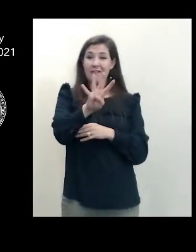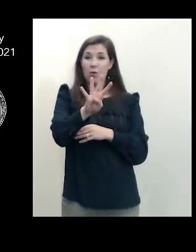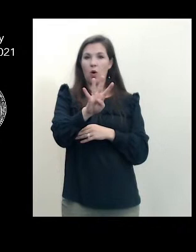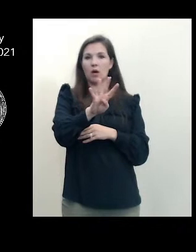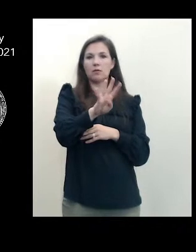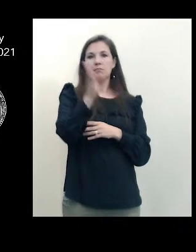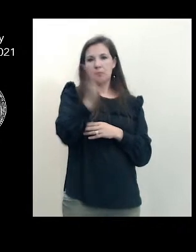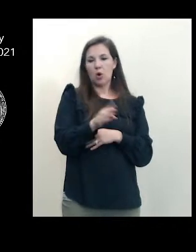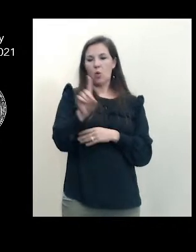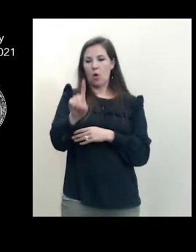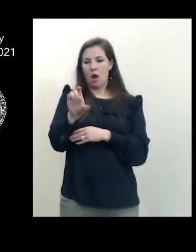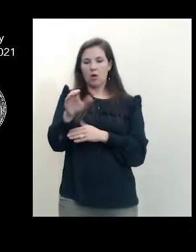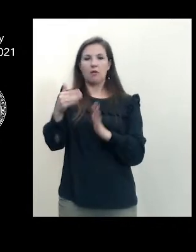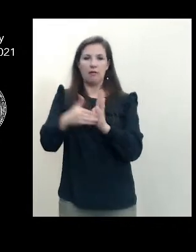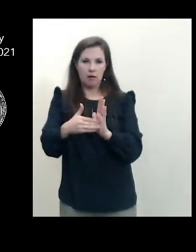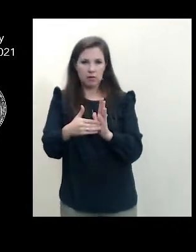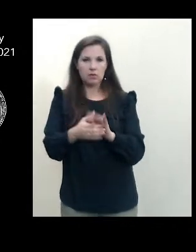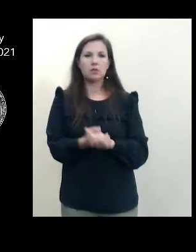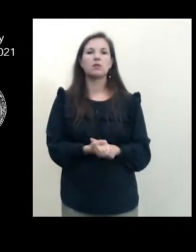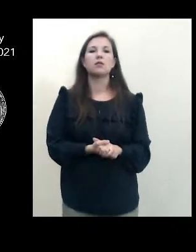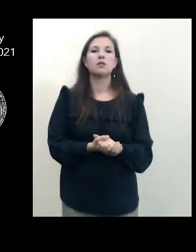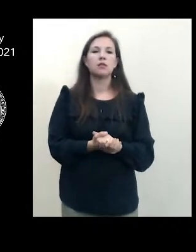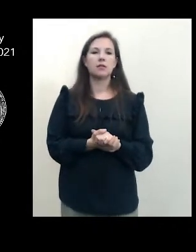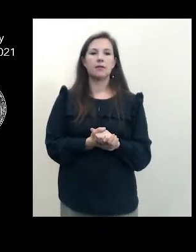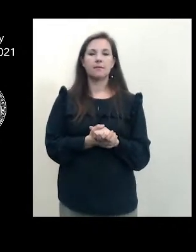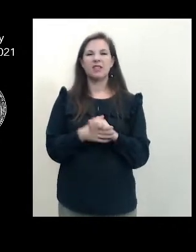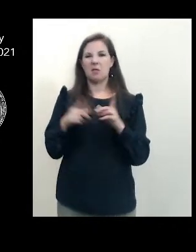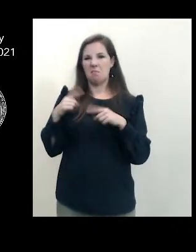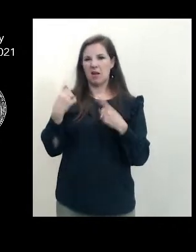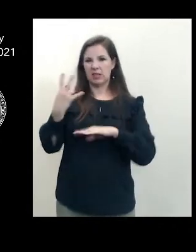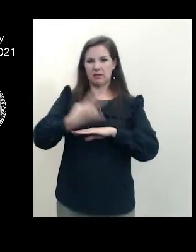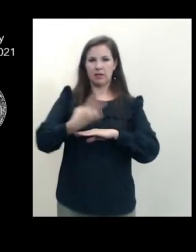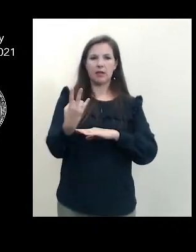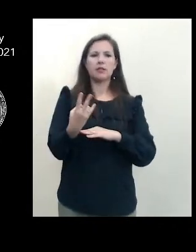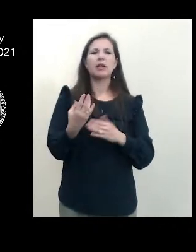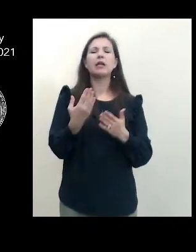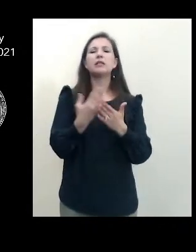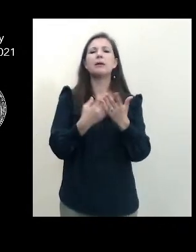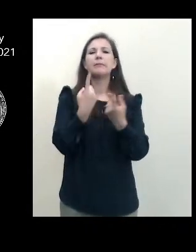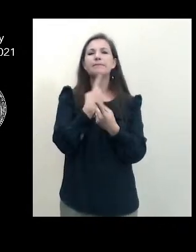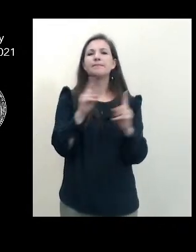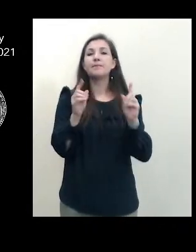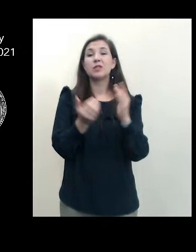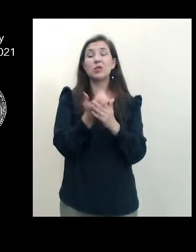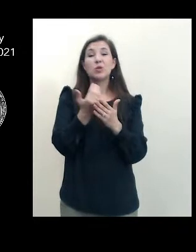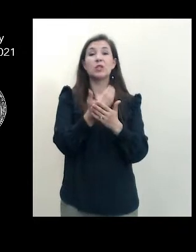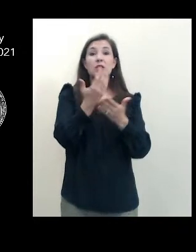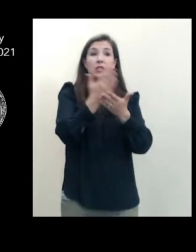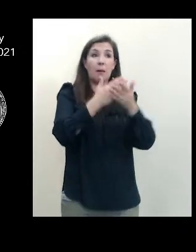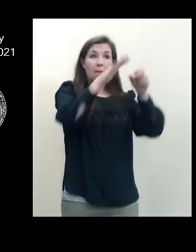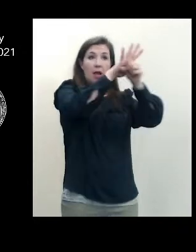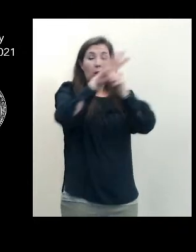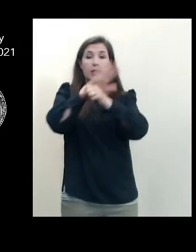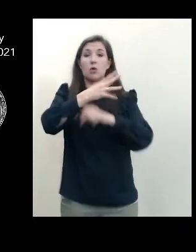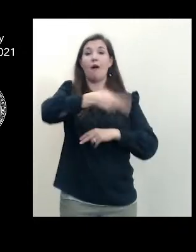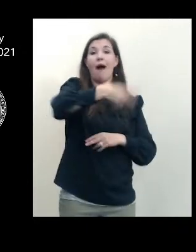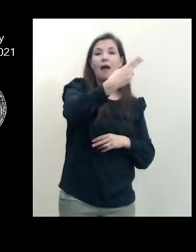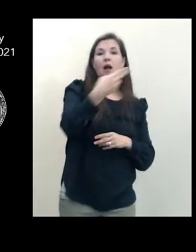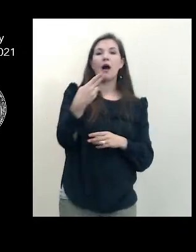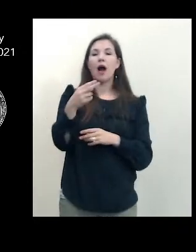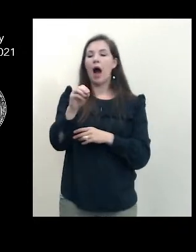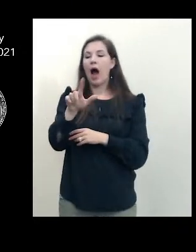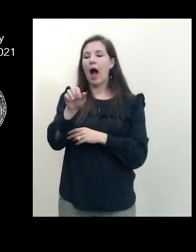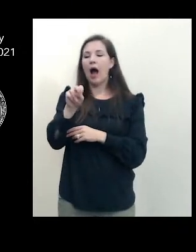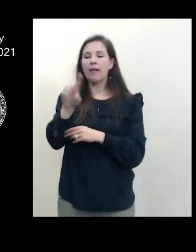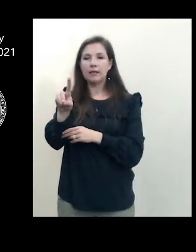communities, as we announced last week in our briefing that was sent out to the local media, that are much higher. Town of Holland had a rate